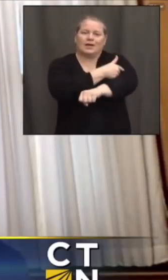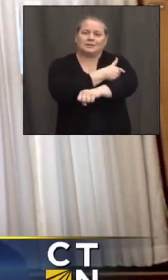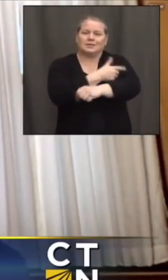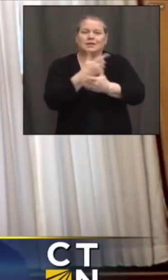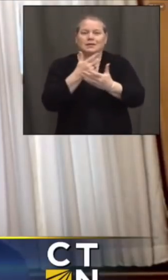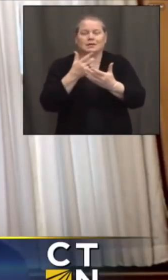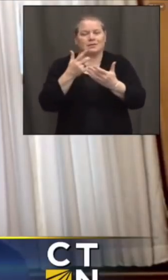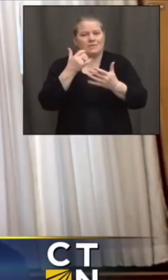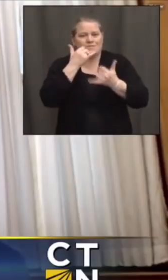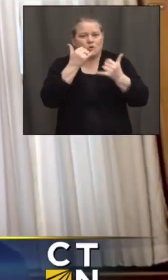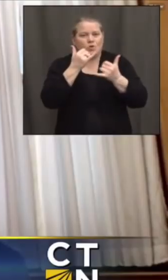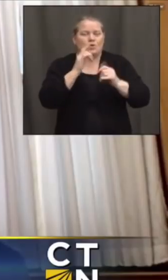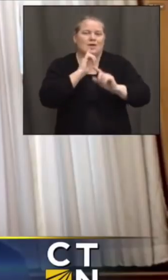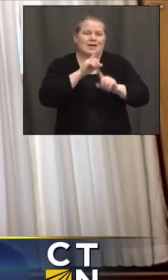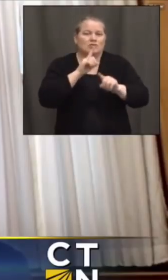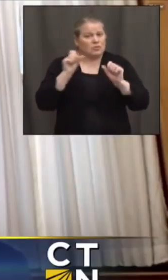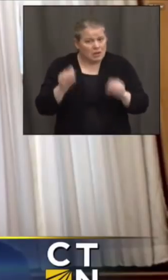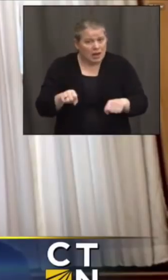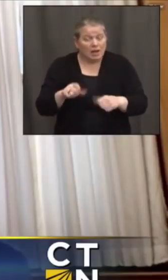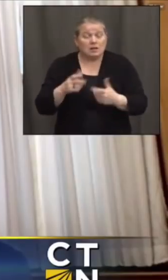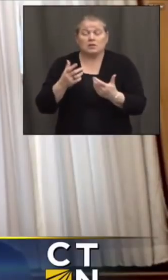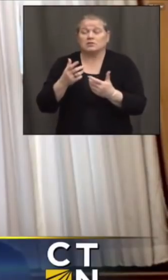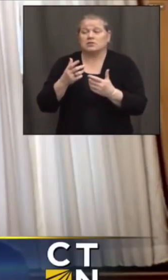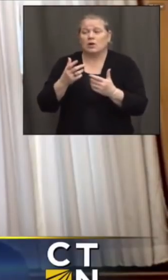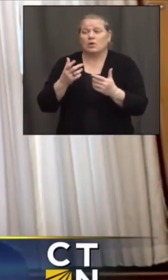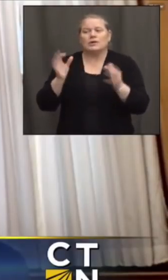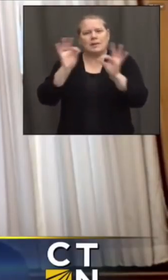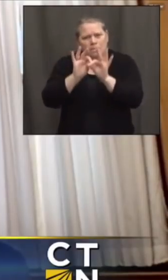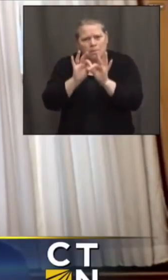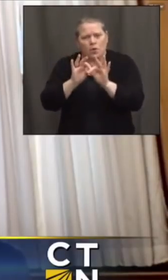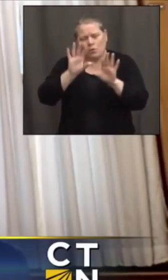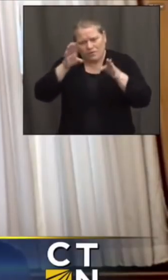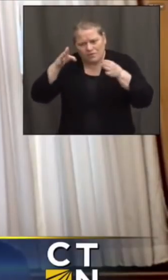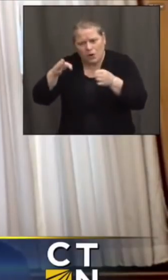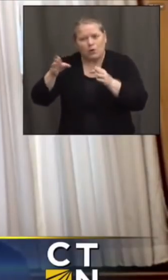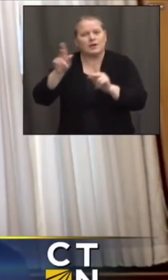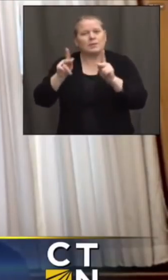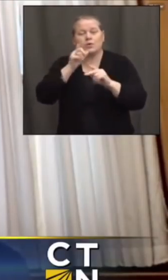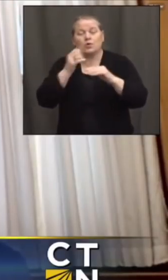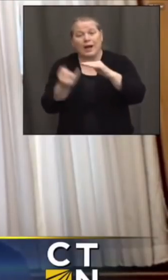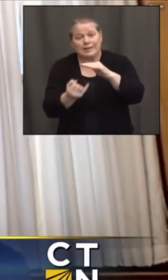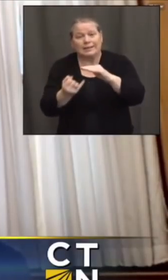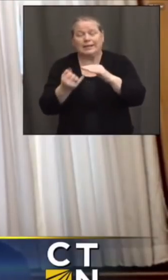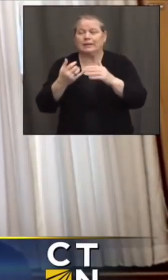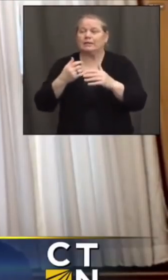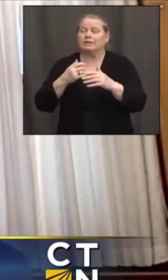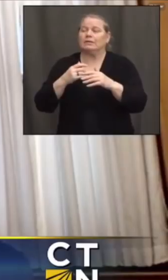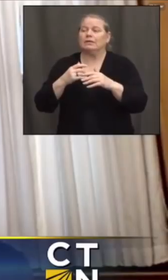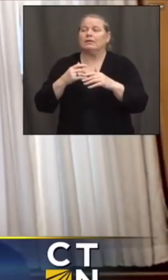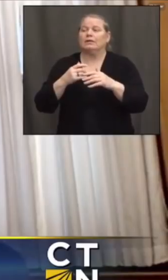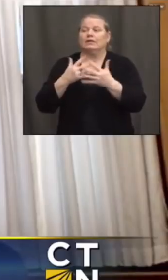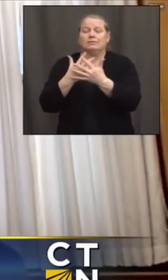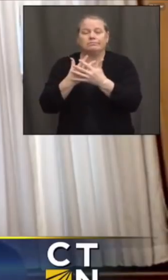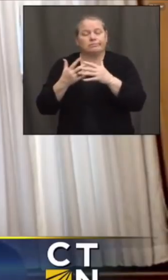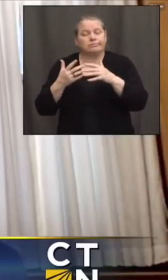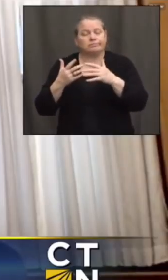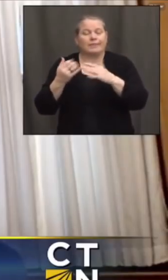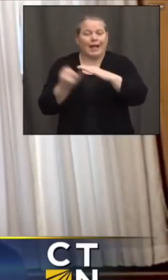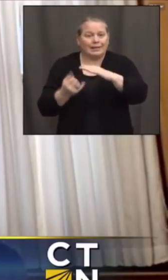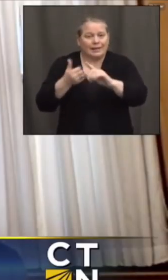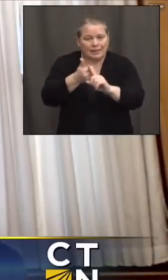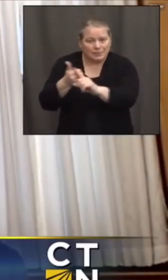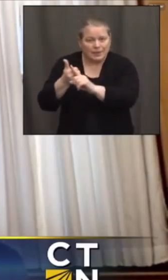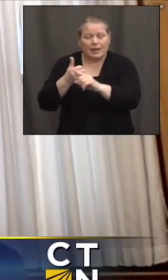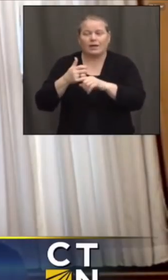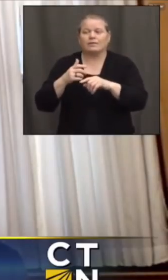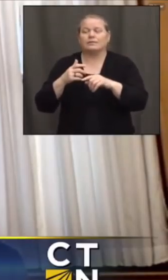provide to people who need assistance isolating or quarantining. And we are working with our partners at the Yale School of Public Health to analyze